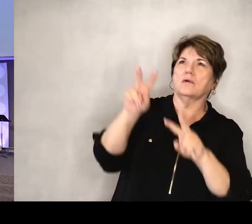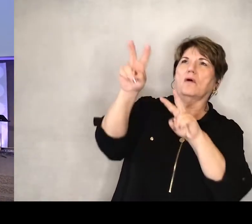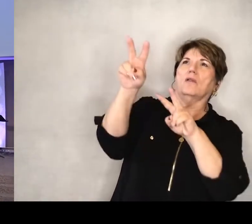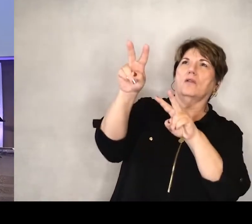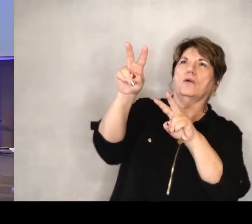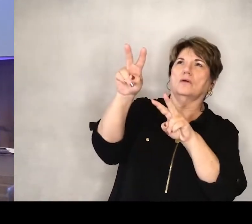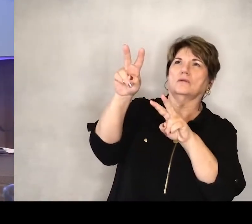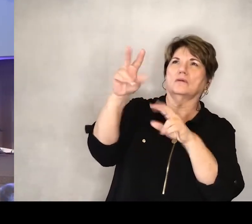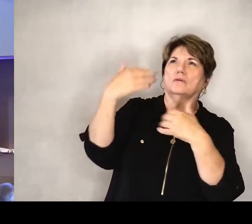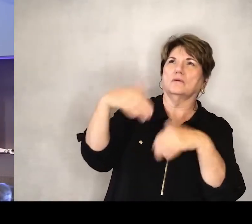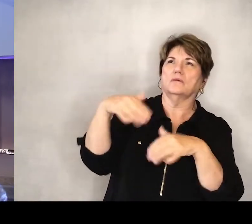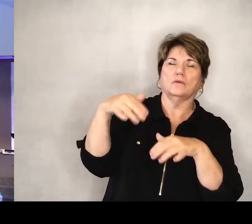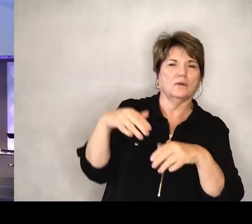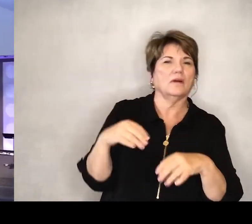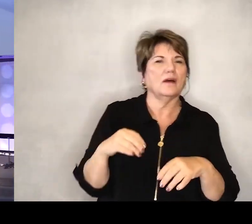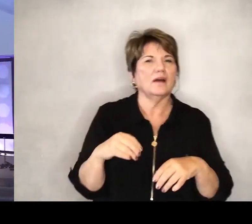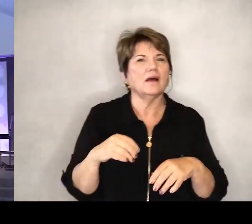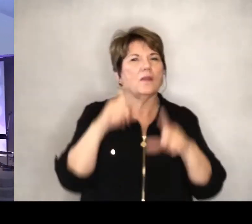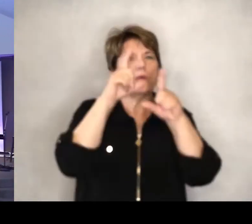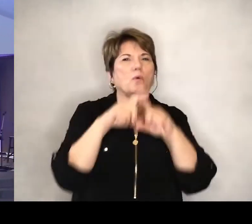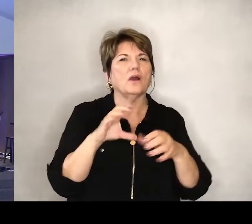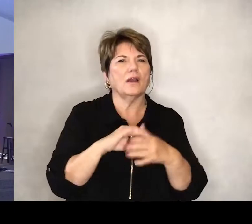Lord. You may be seated.